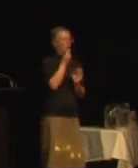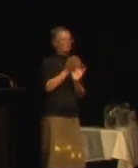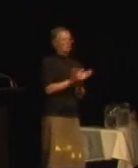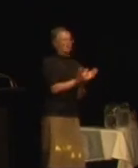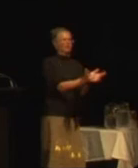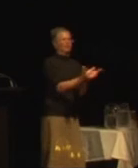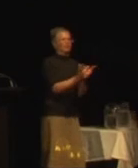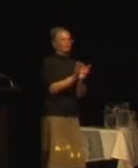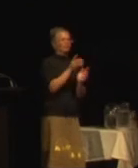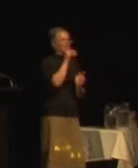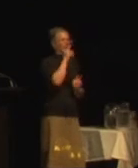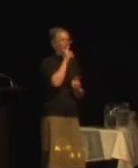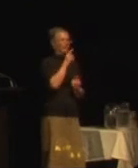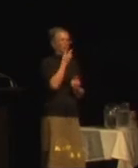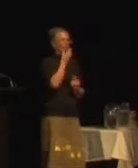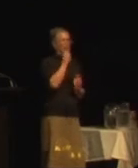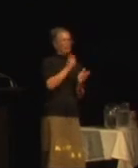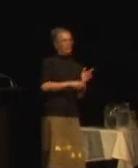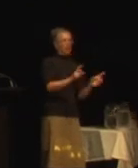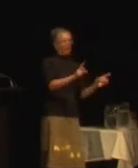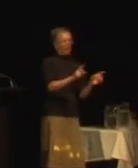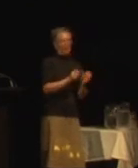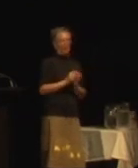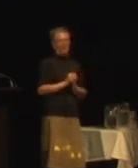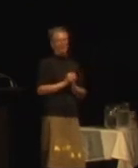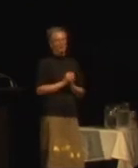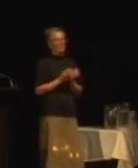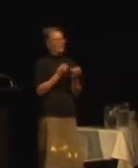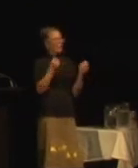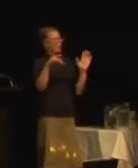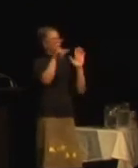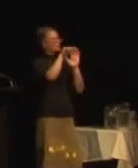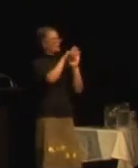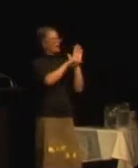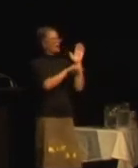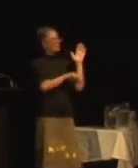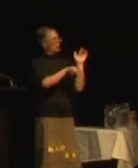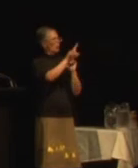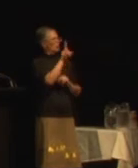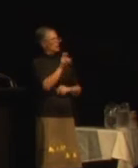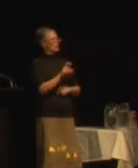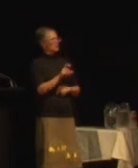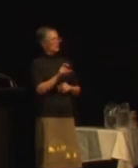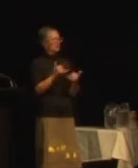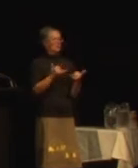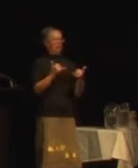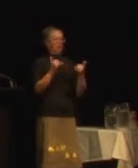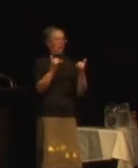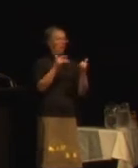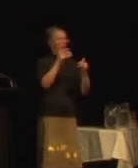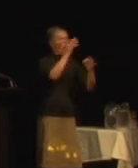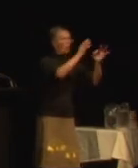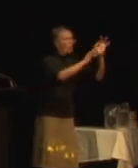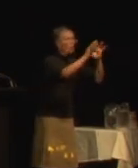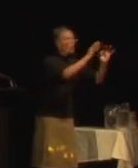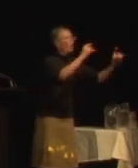Beyond economics, there are important ethical questions we need to ask about access to the world's information being so monopolised. When you Google who